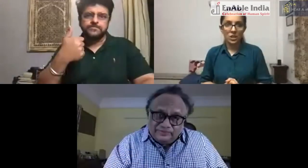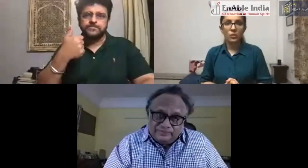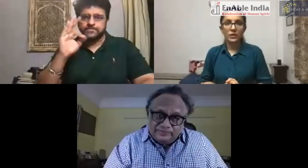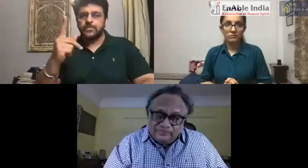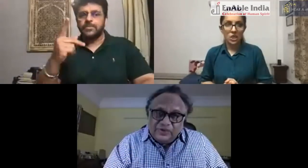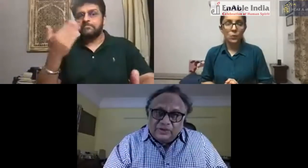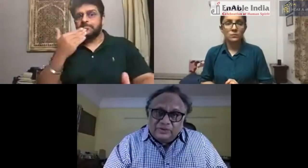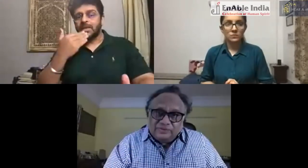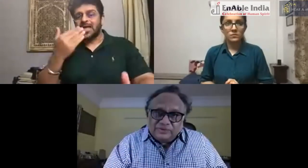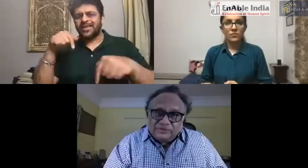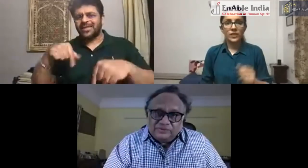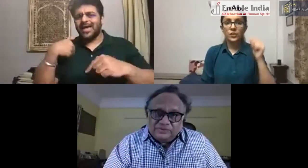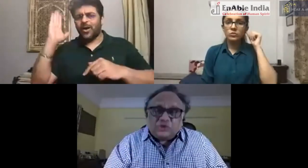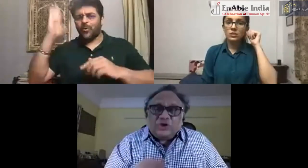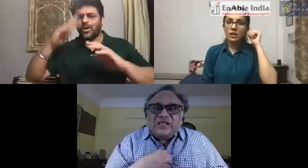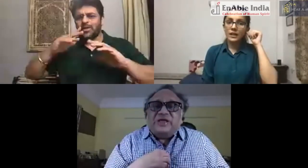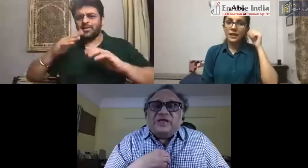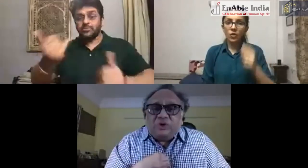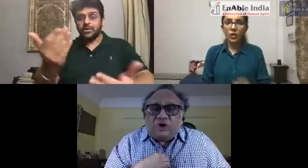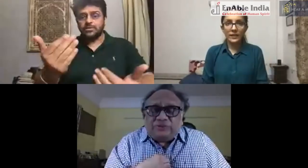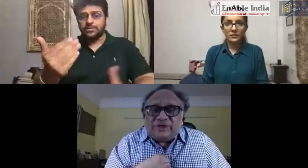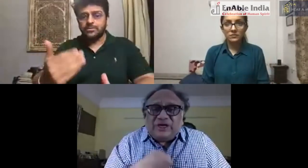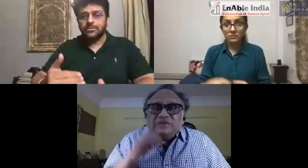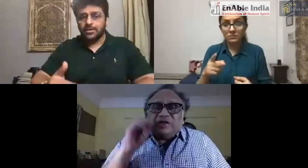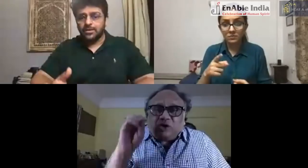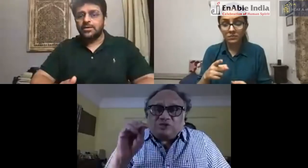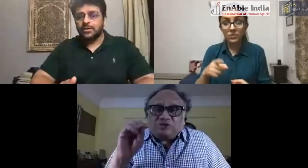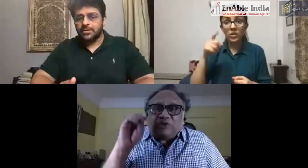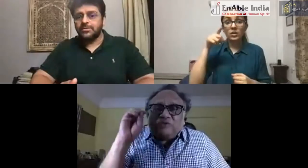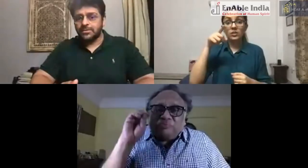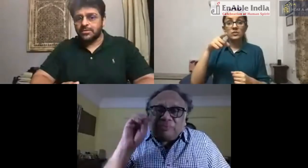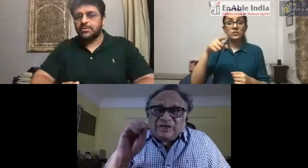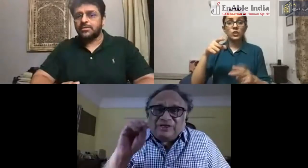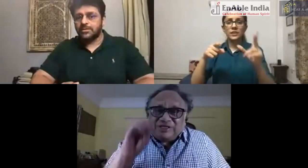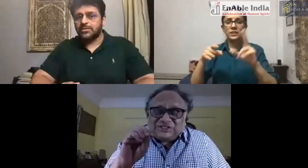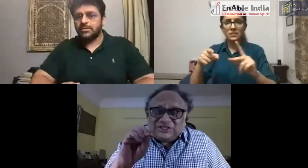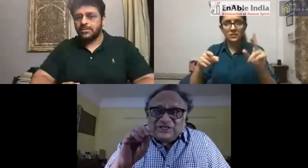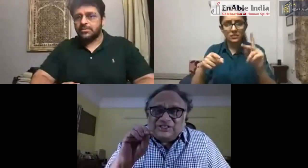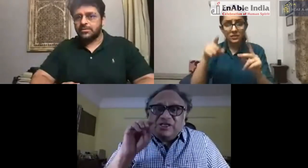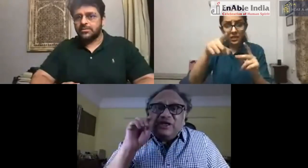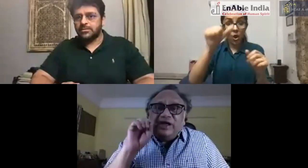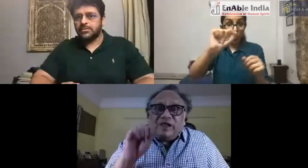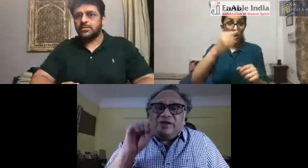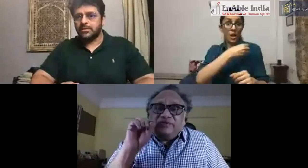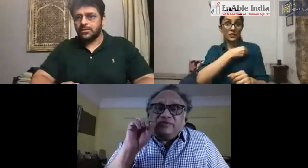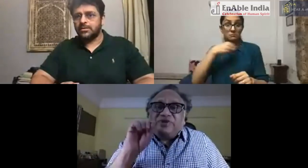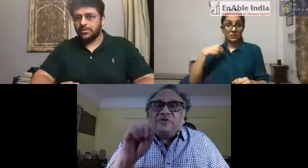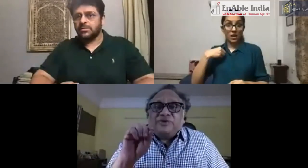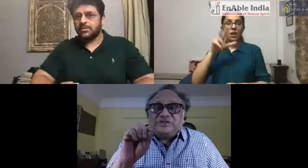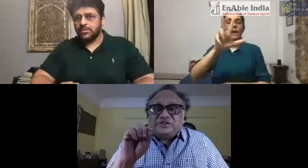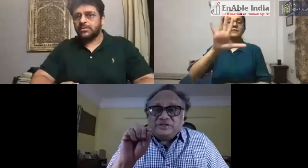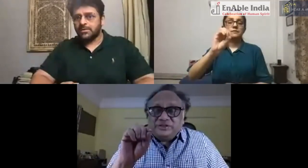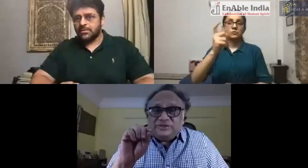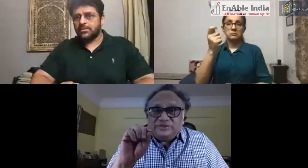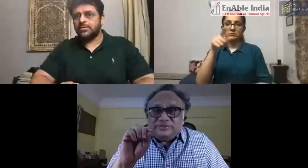Okay, okay. Thank So, you. like in Apollo Hospital, the cost of per injection is 850